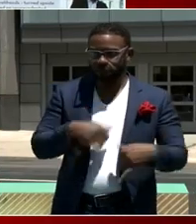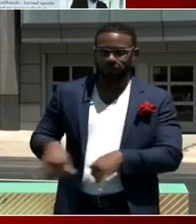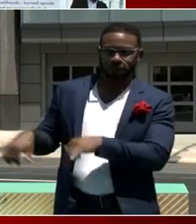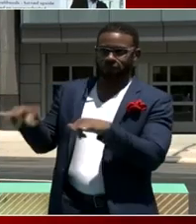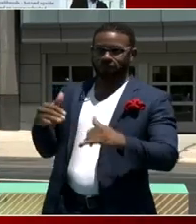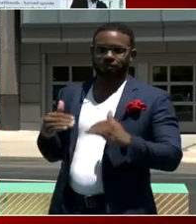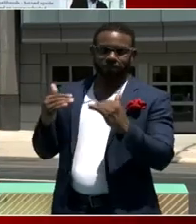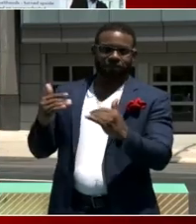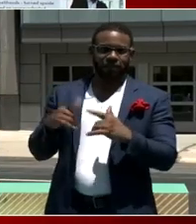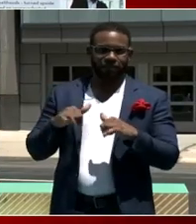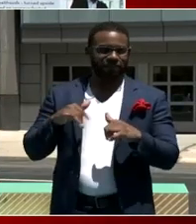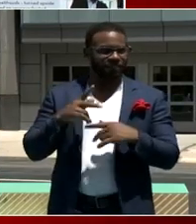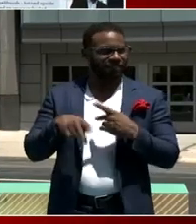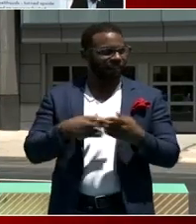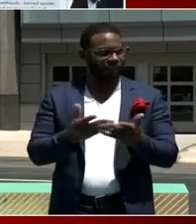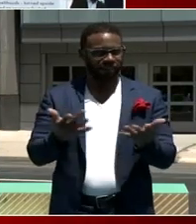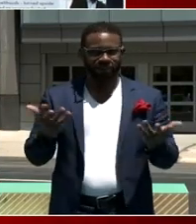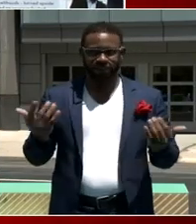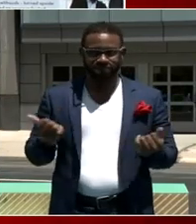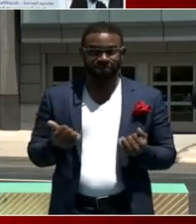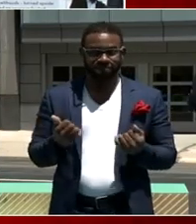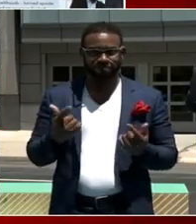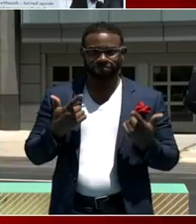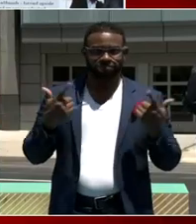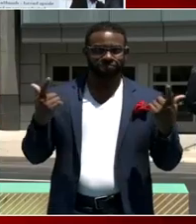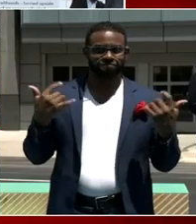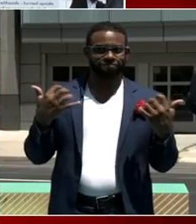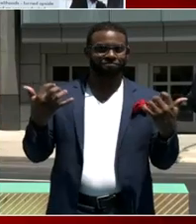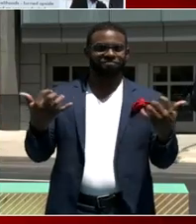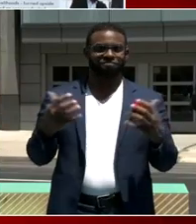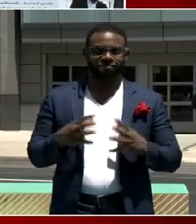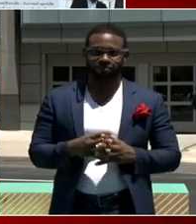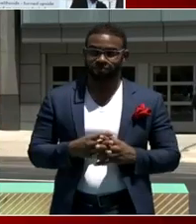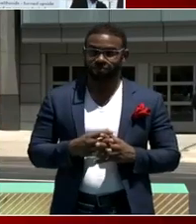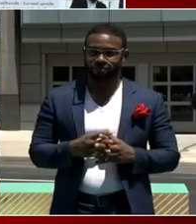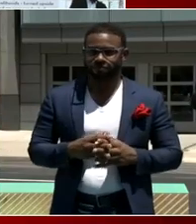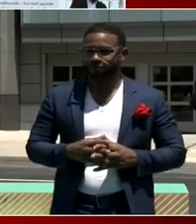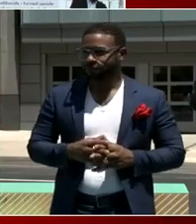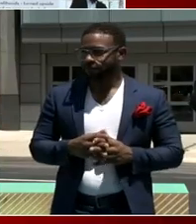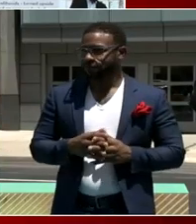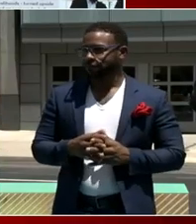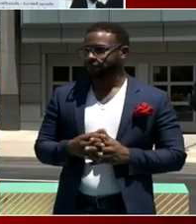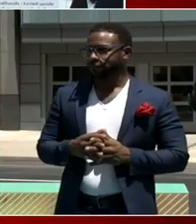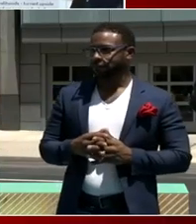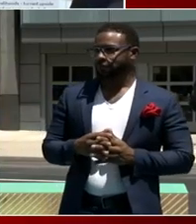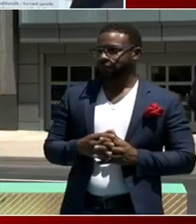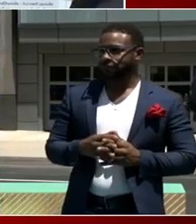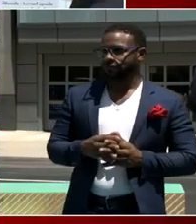would raise in this sort of grand way.